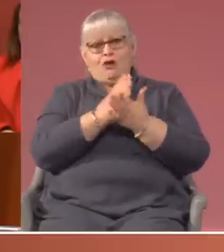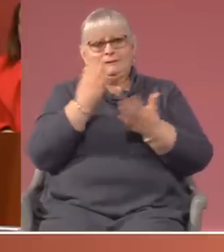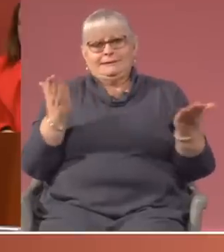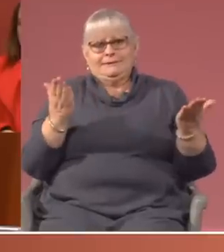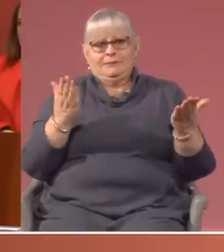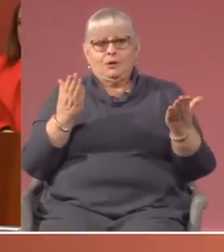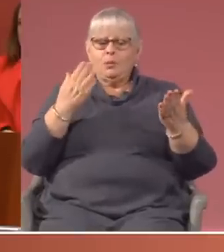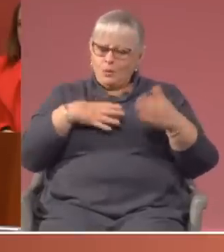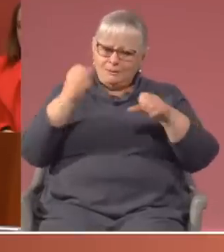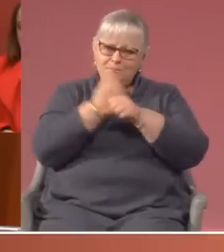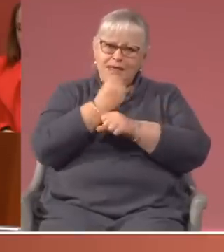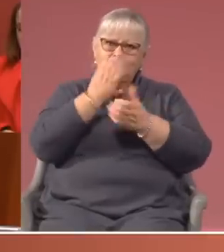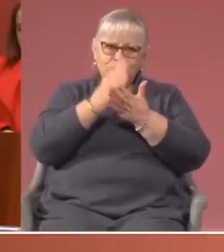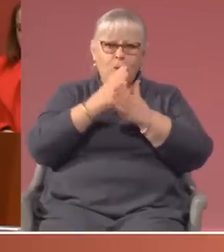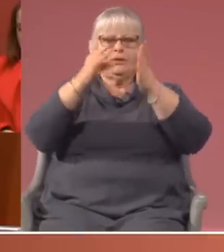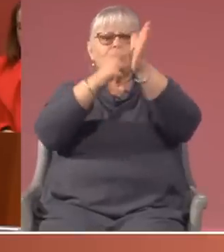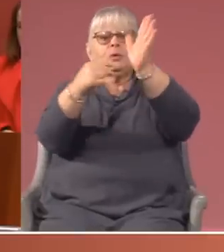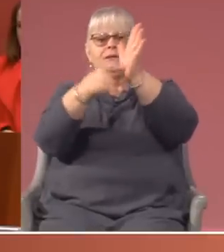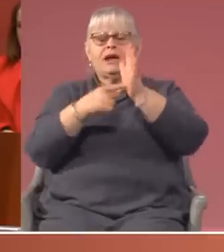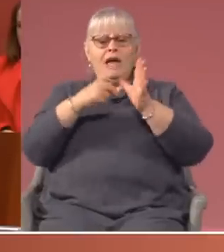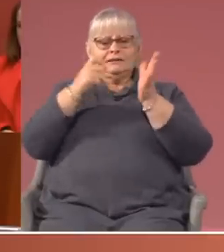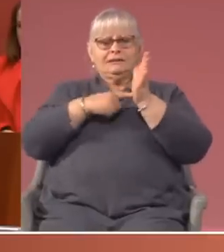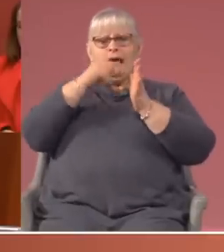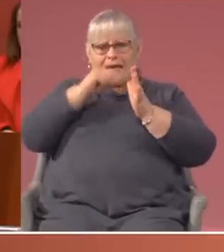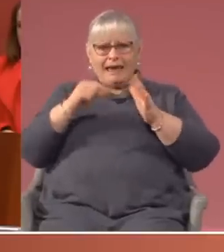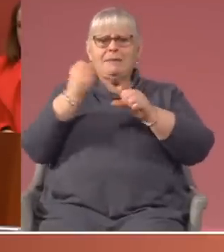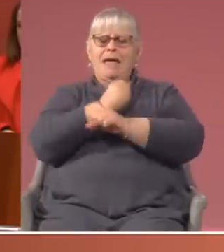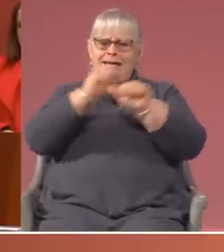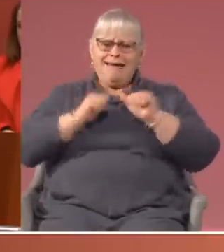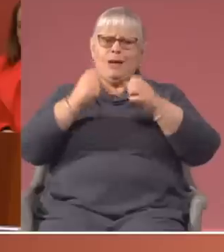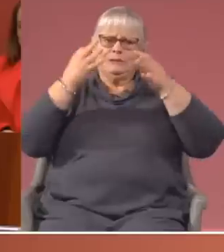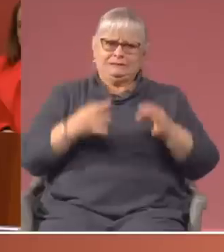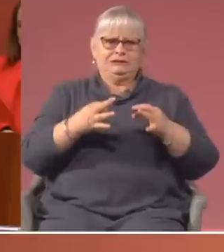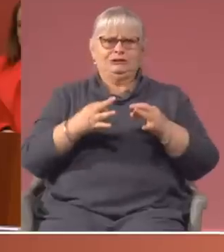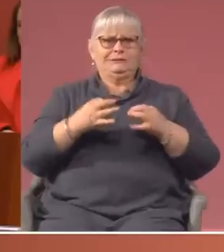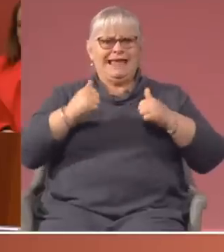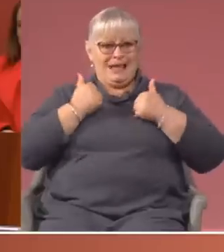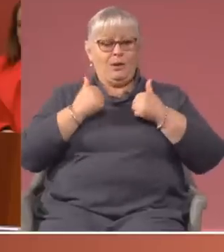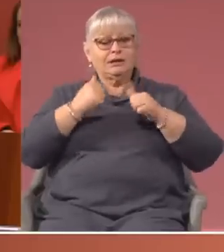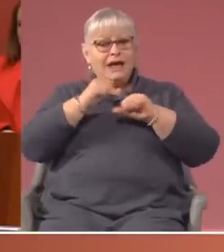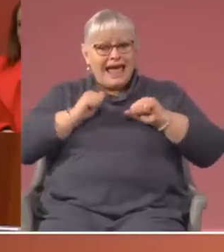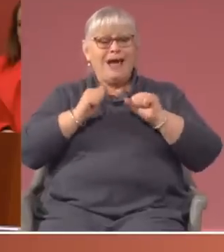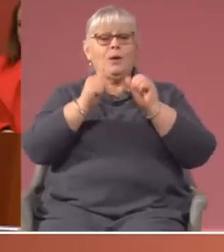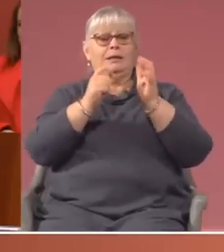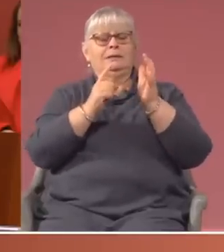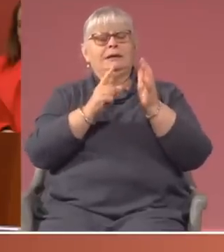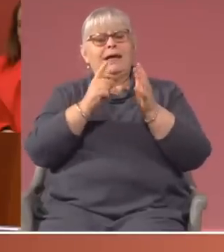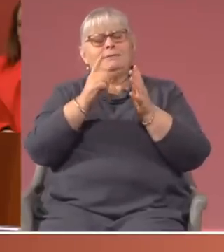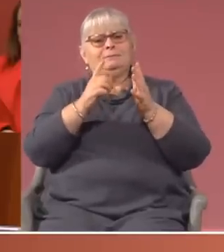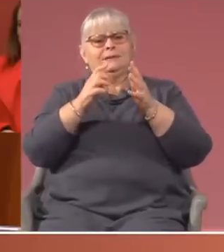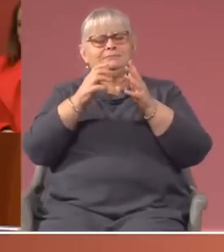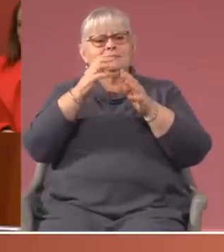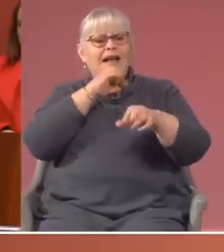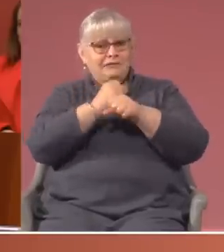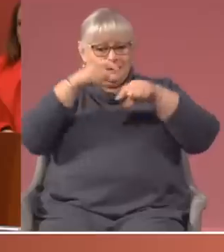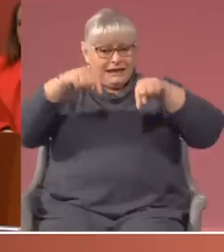territories to make decisions for themselves, to ensure that our Legislative Assembly here in the ACT gets to make decisions about